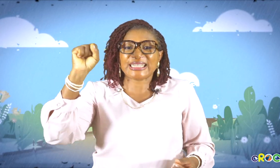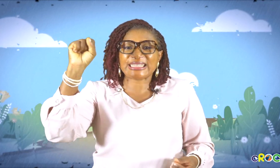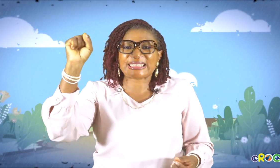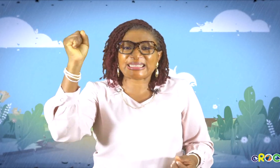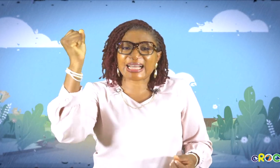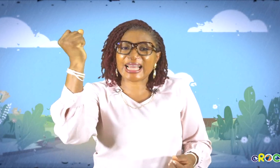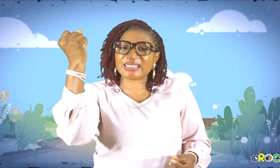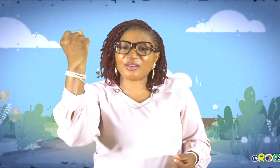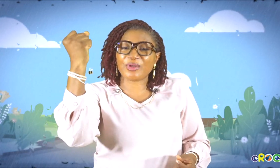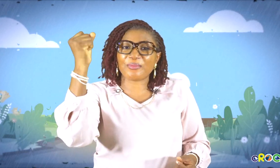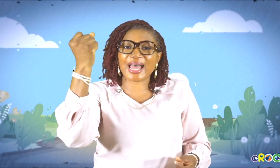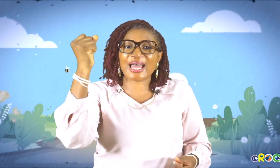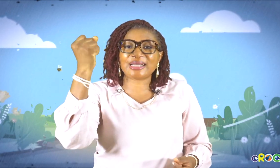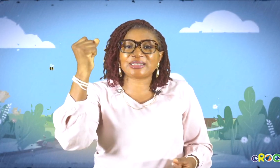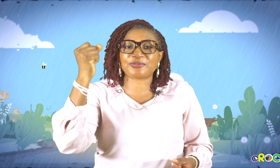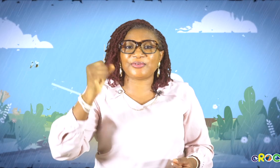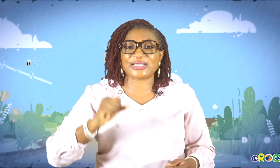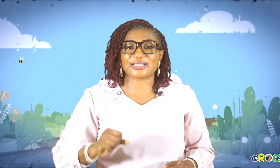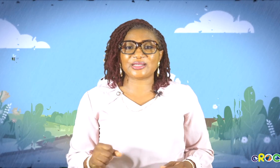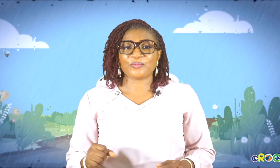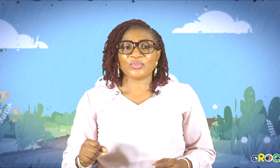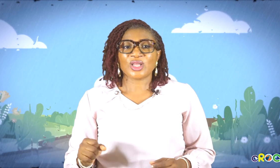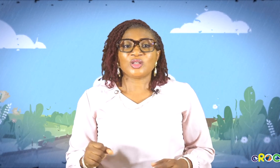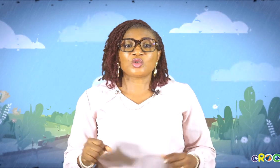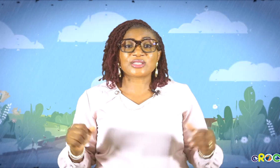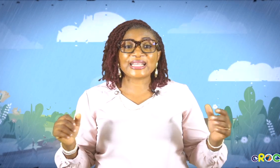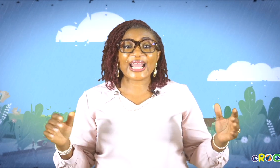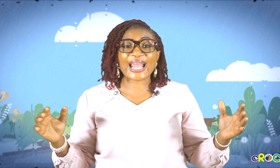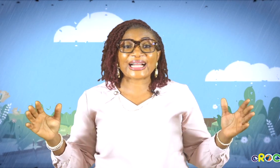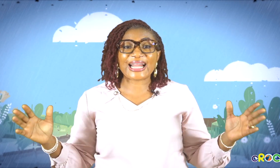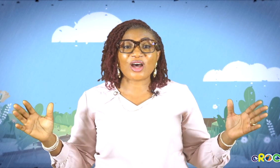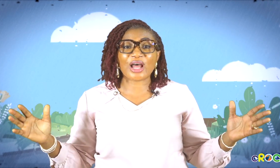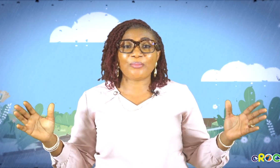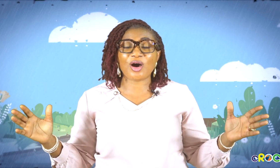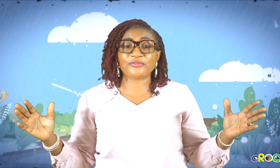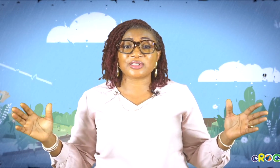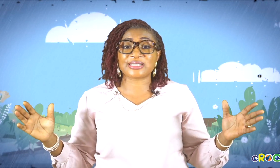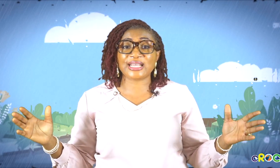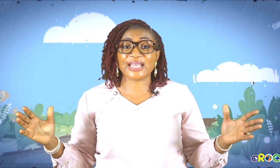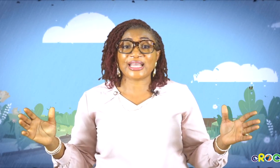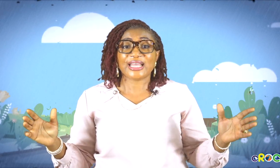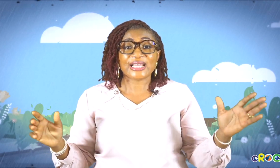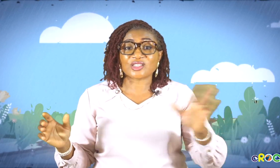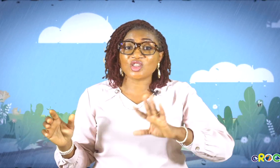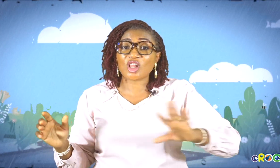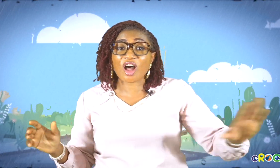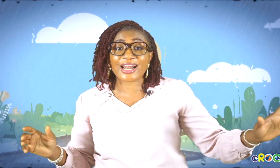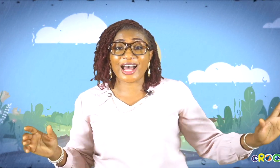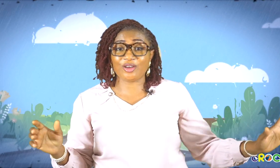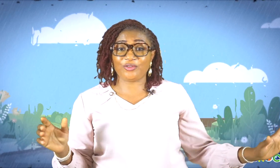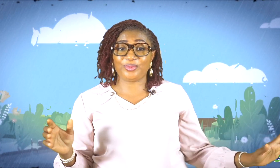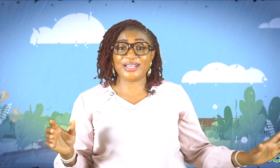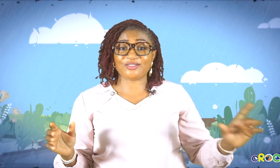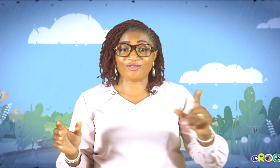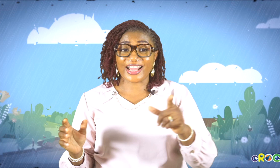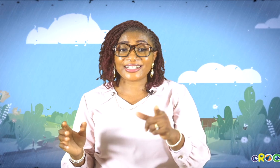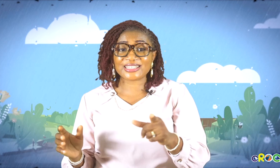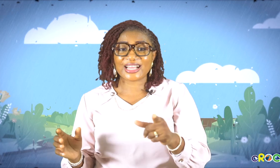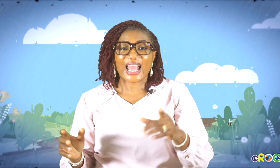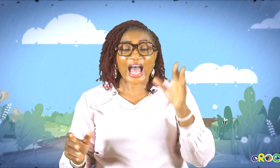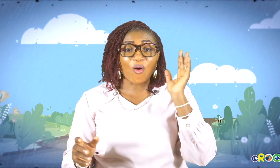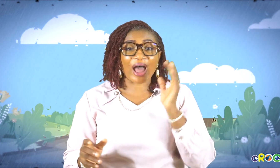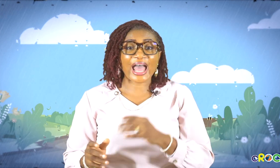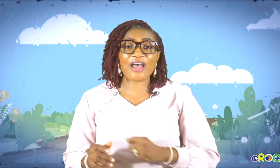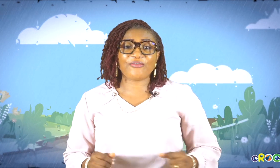cloud the size of a man's fist. To see a cloud above the sea is not out of place,